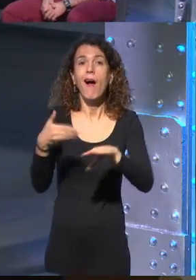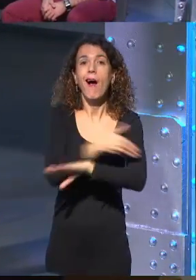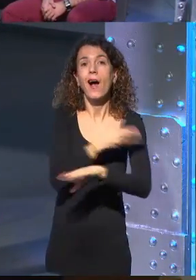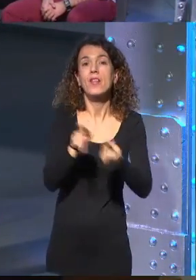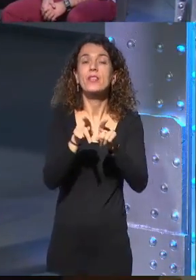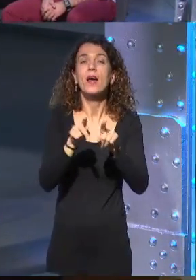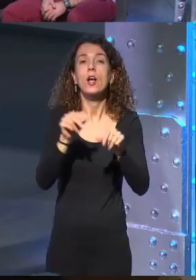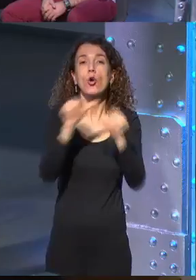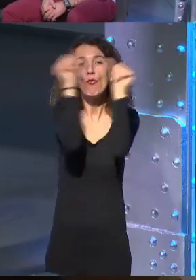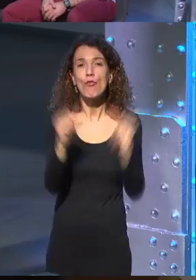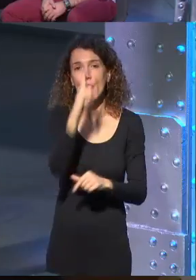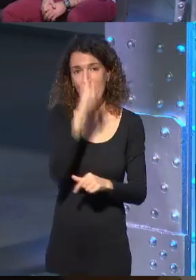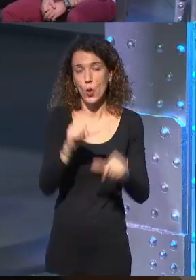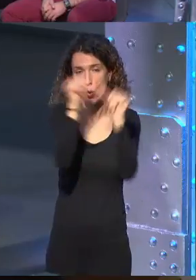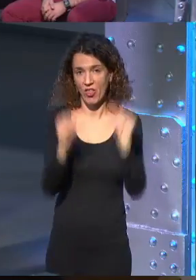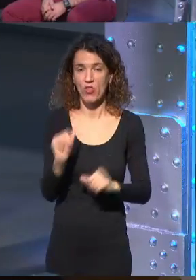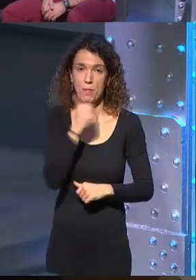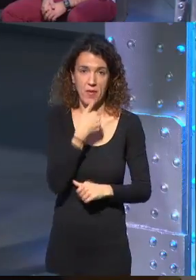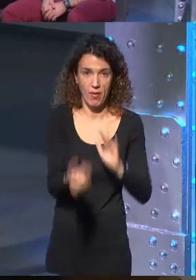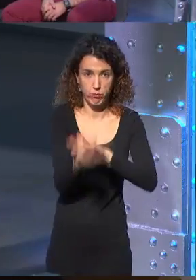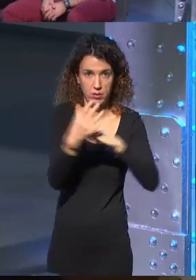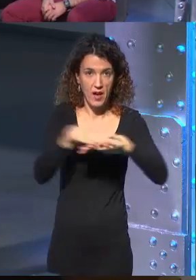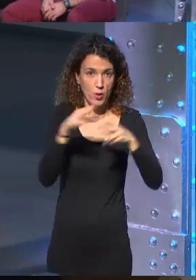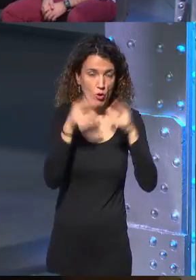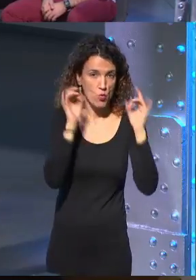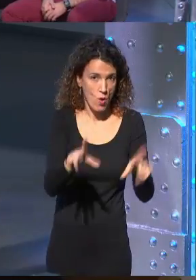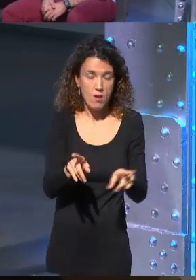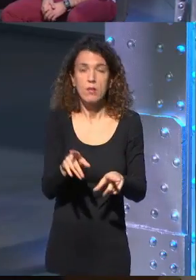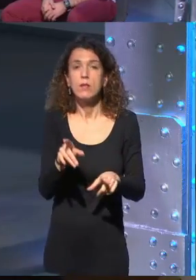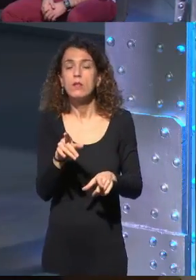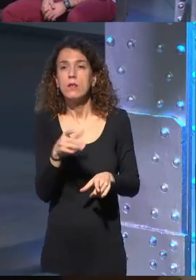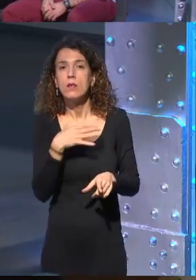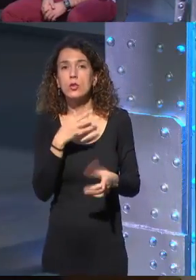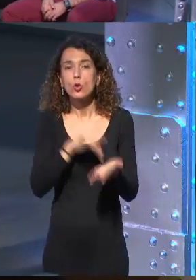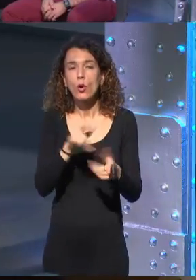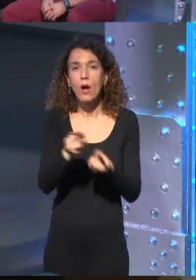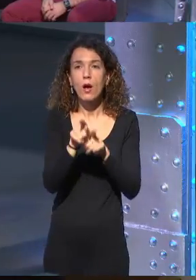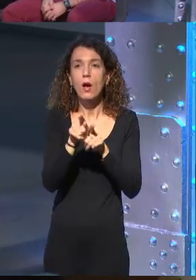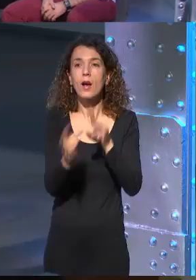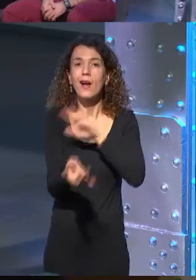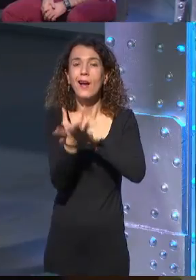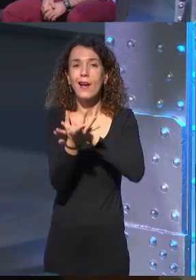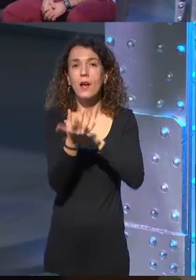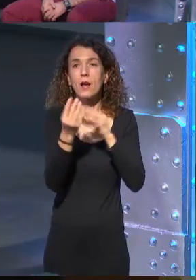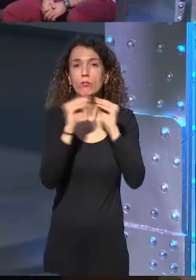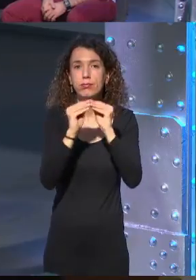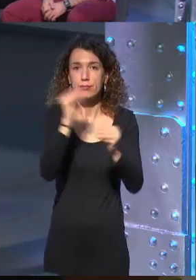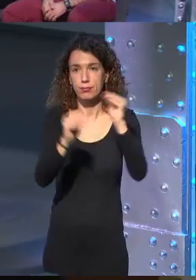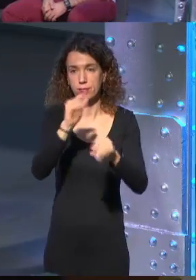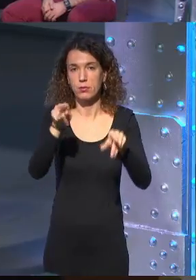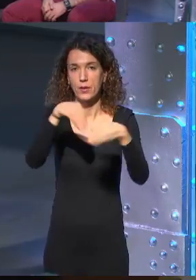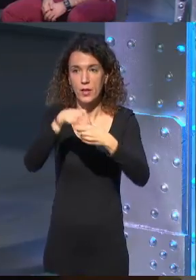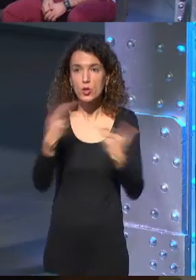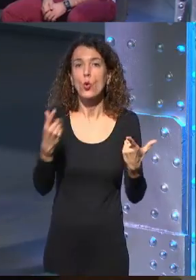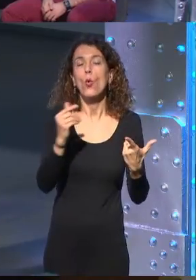And something else is to edit the privacy configuration. Have